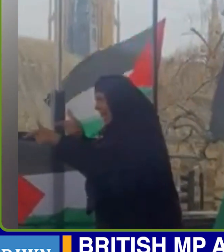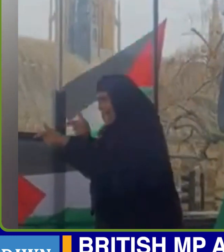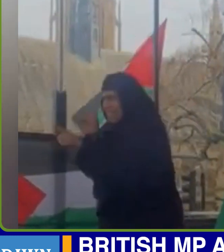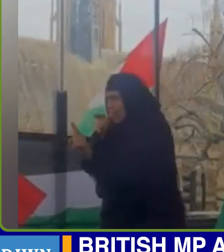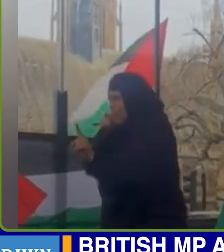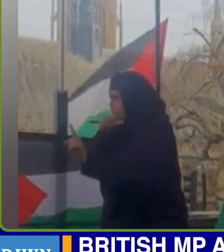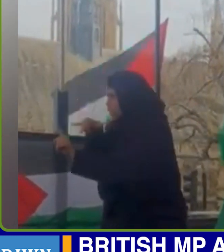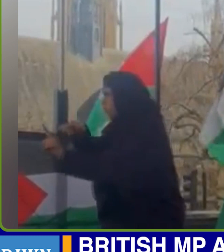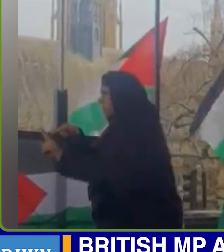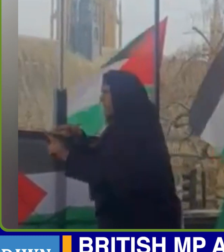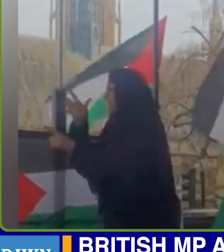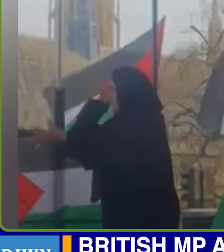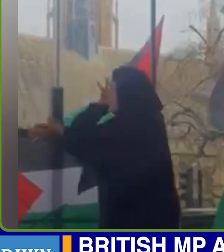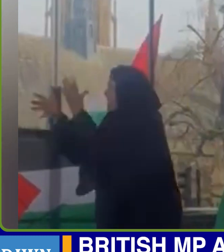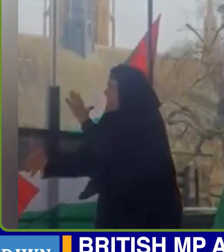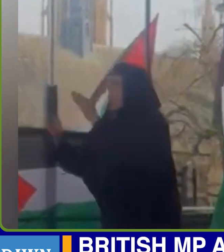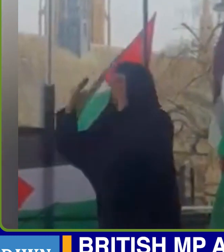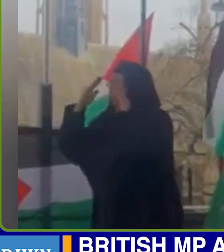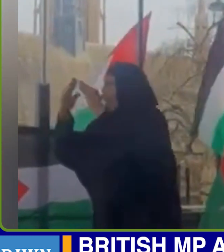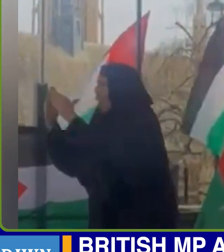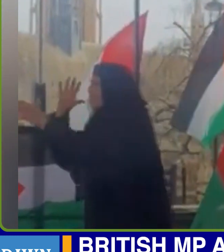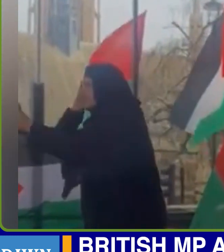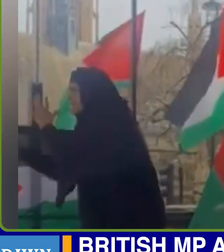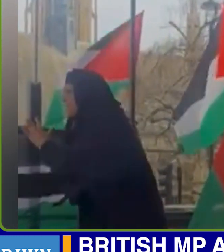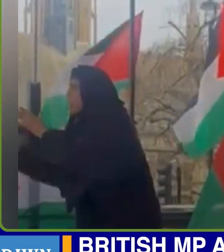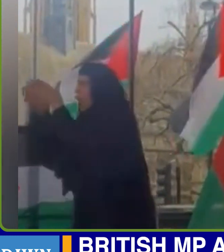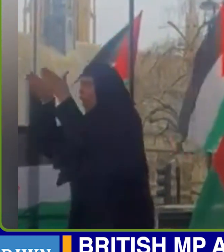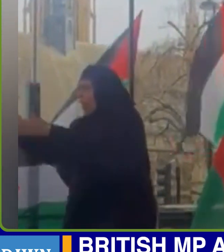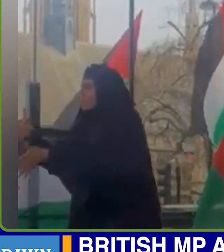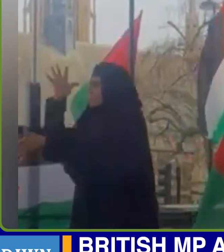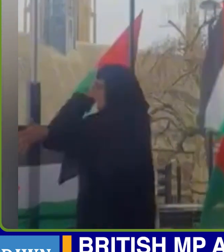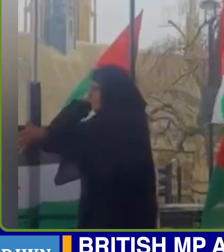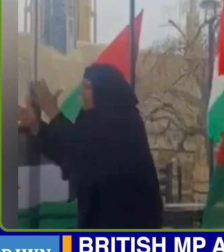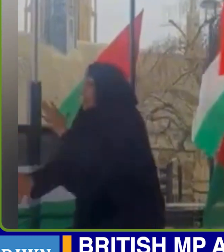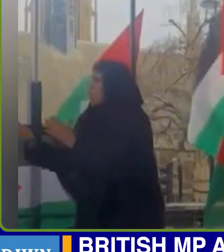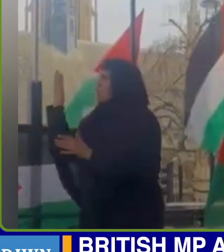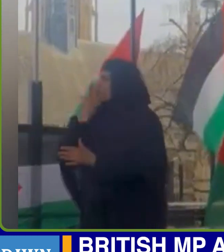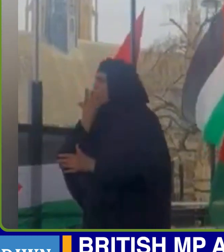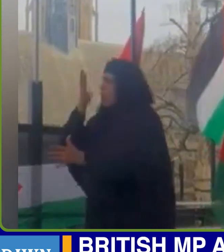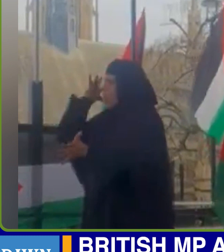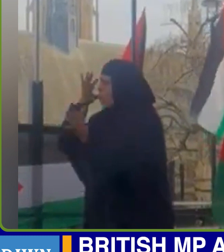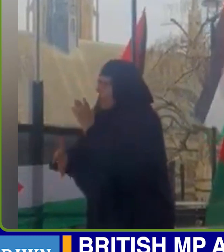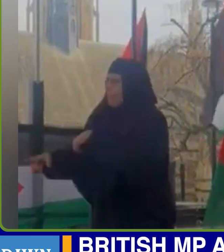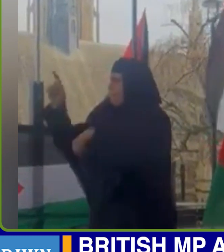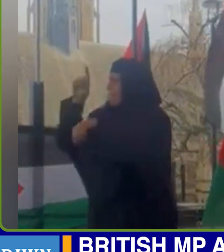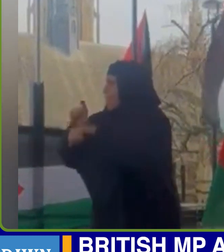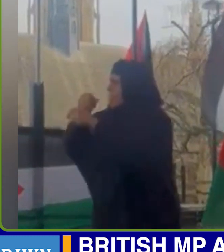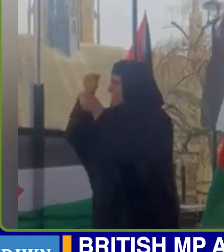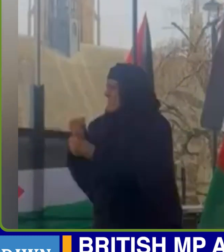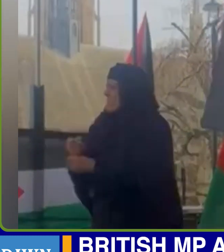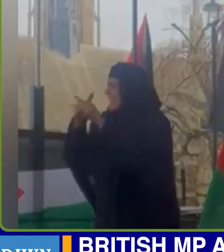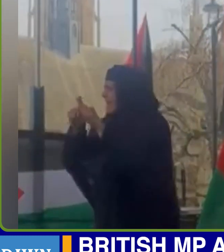The unprecedented destruction of homes, of hospitals, of schools, of places of worship and